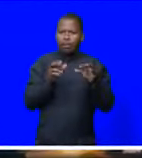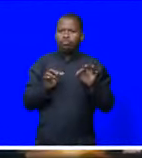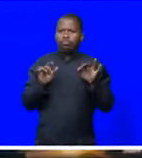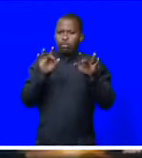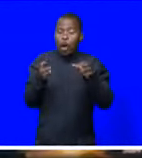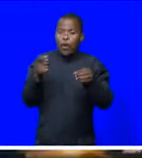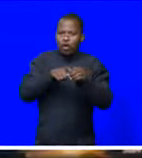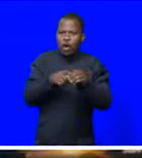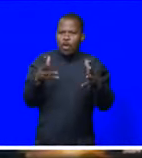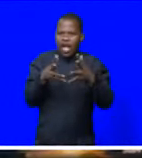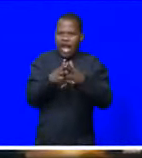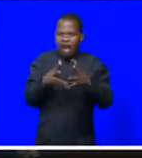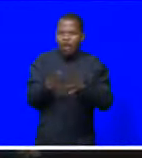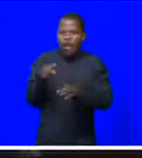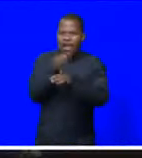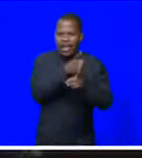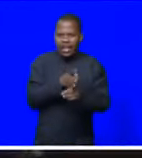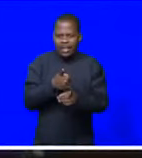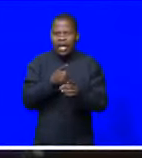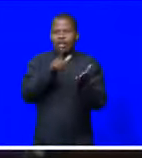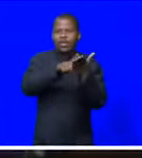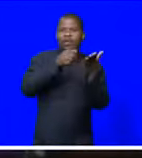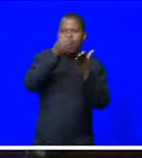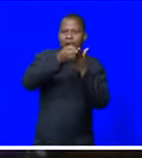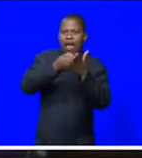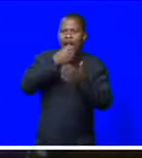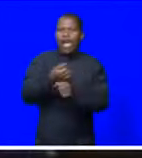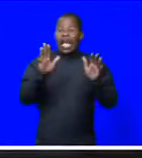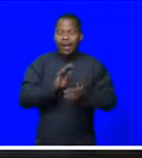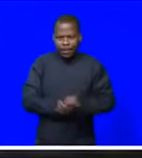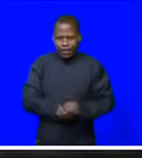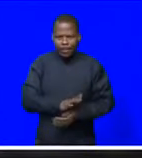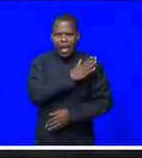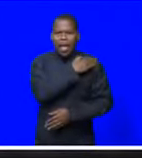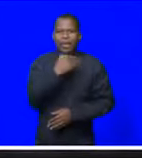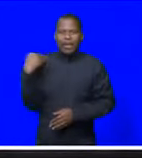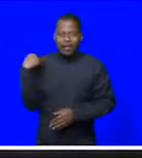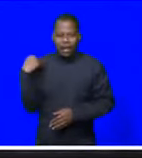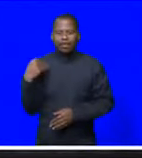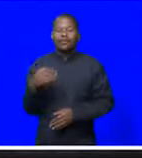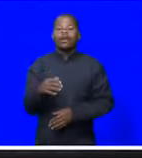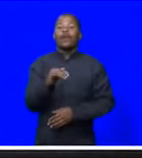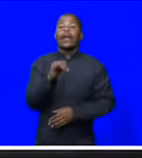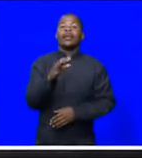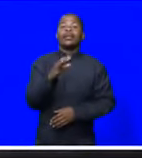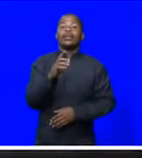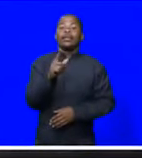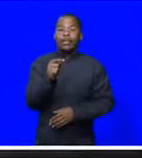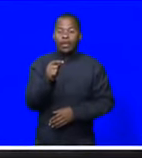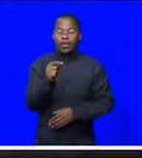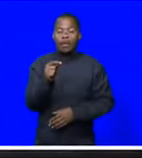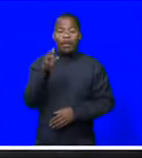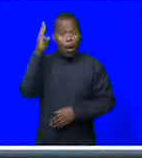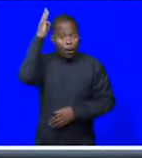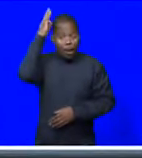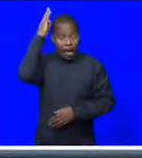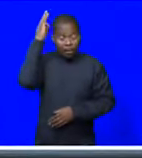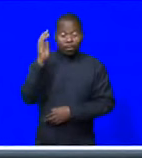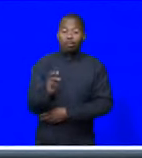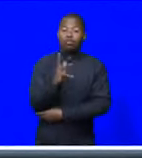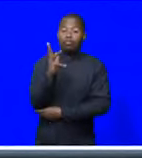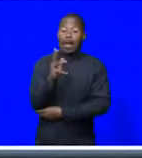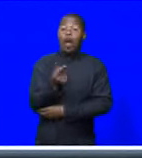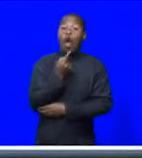of 2019. The Minister of Information Technology, Her Royal Highness Nkosatana Sikhanyiso, says